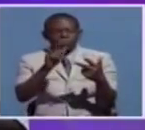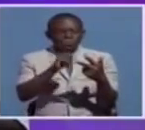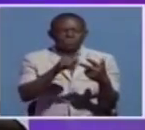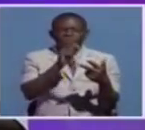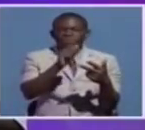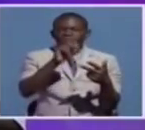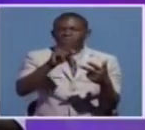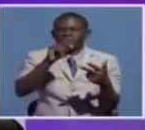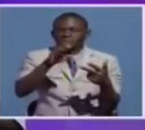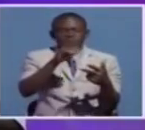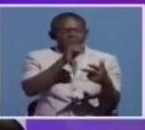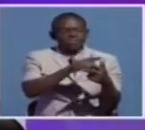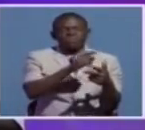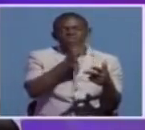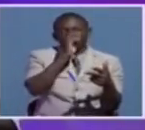So